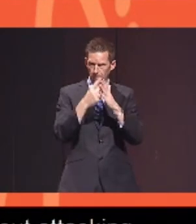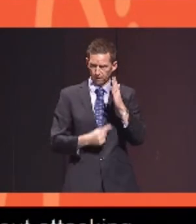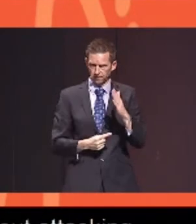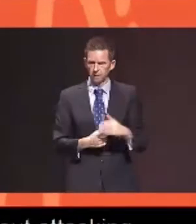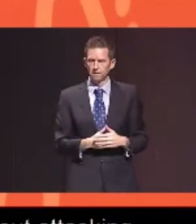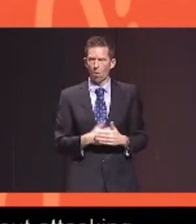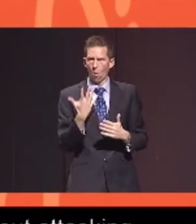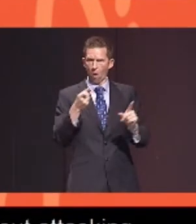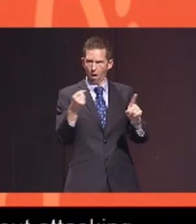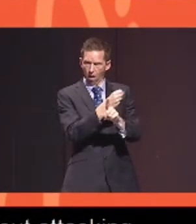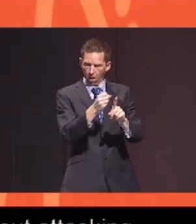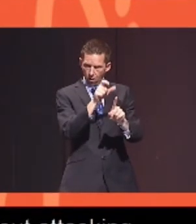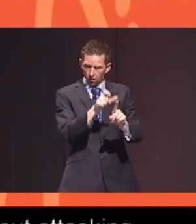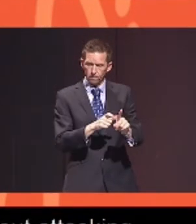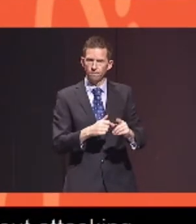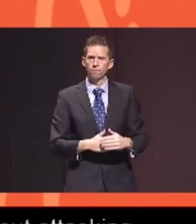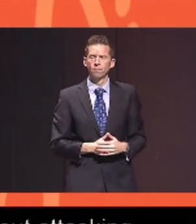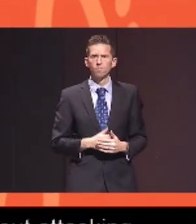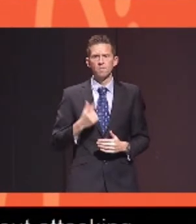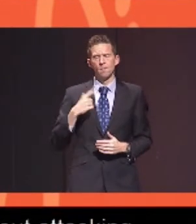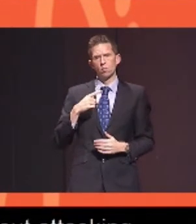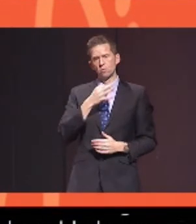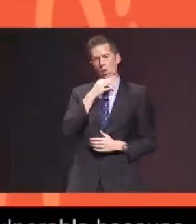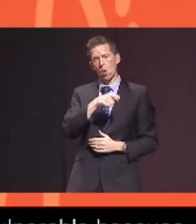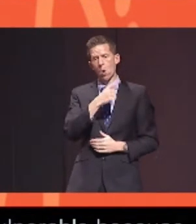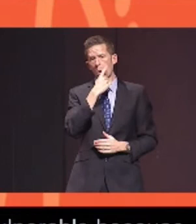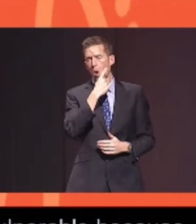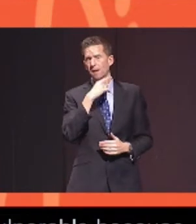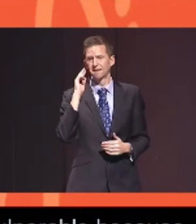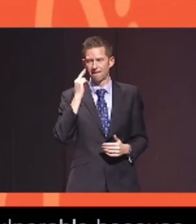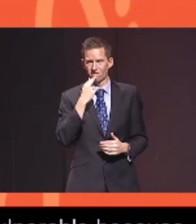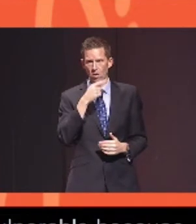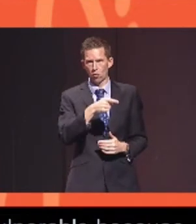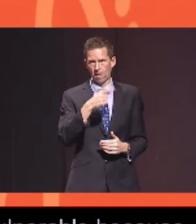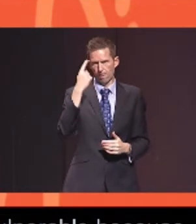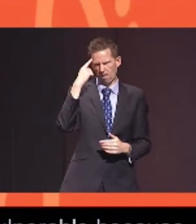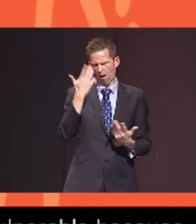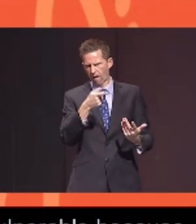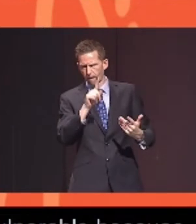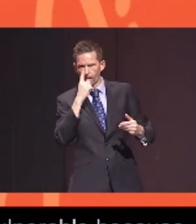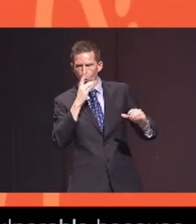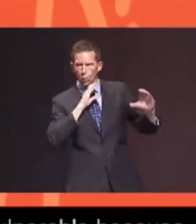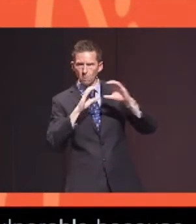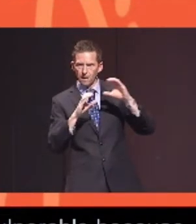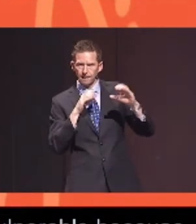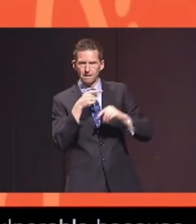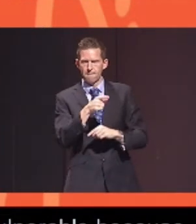disability would be vulnerable because if the girl is deaf, they think that she cannot